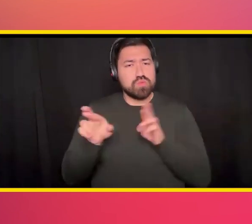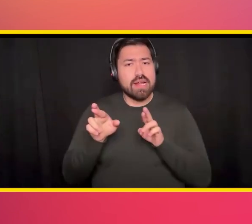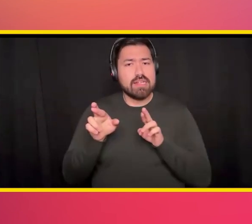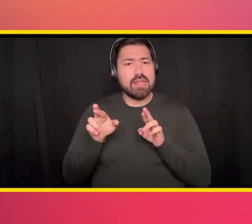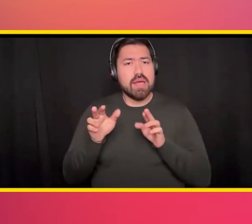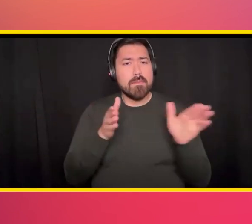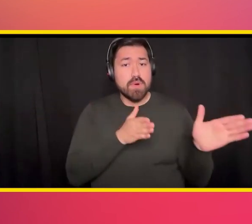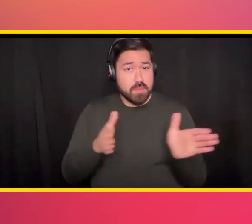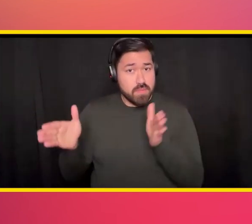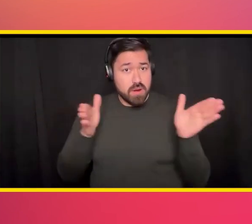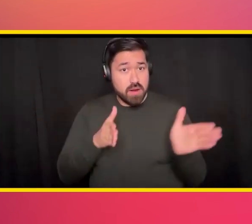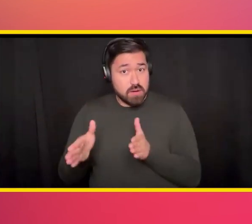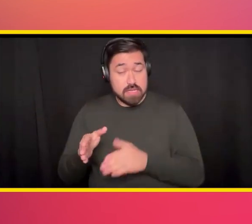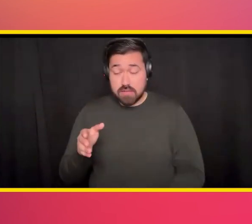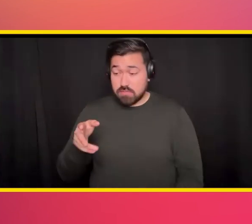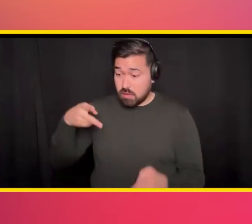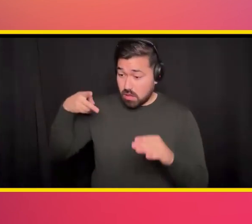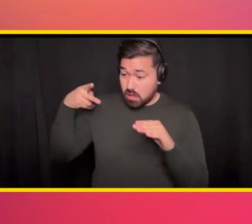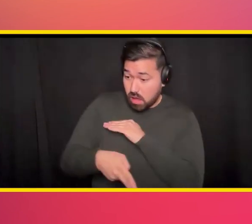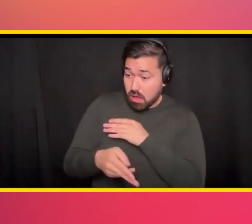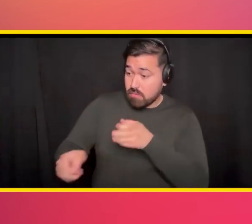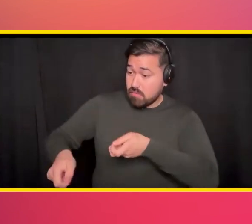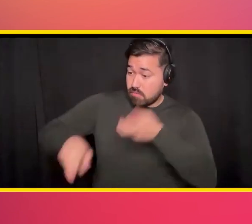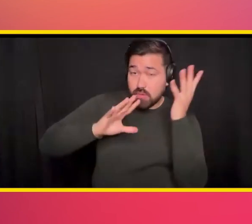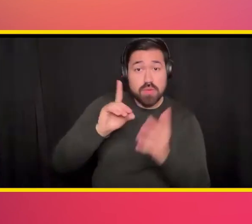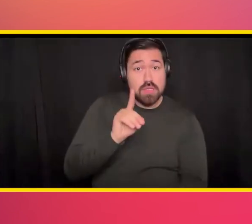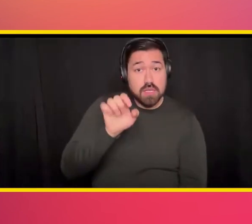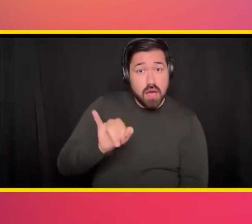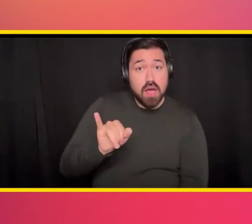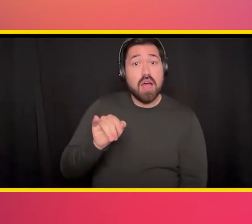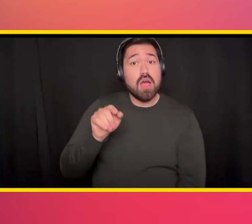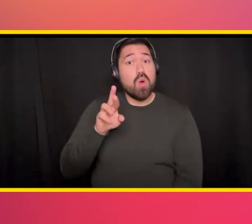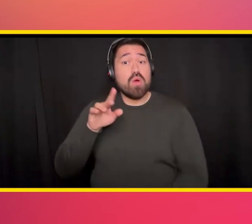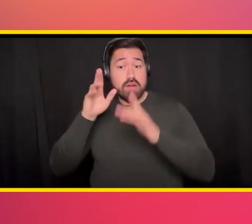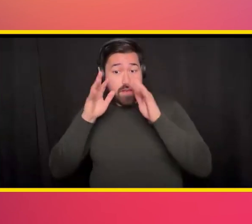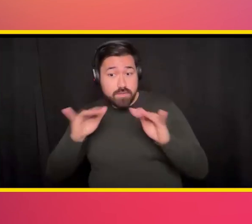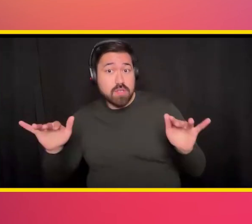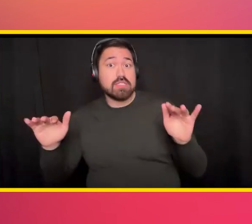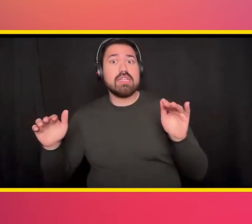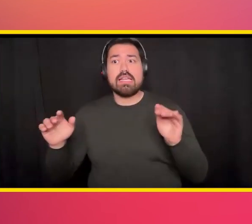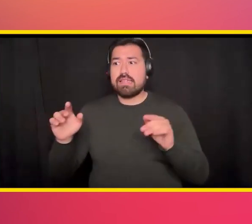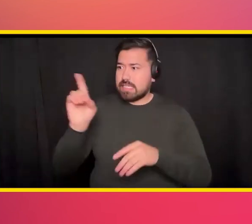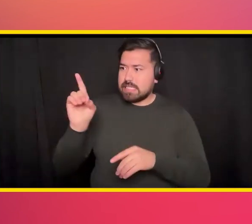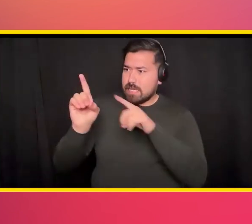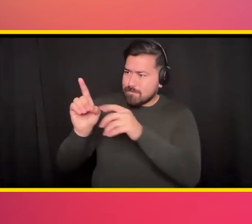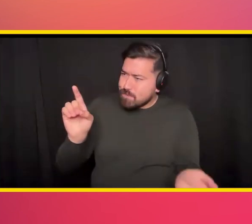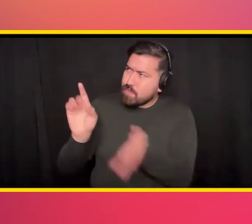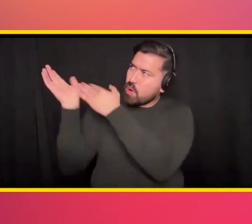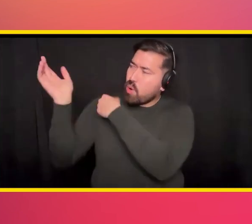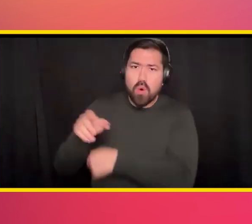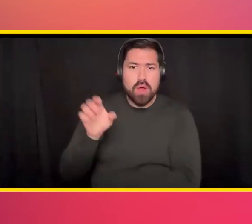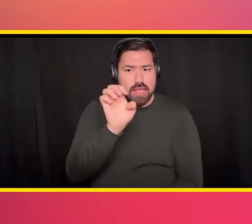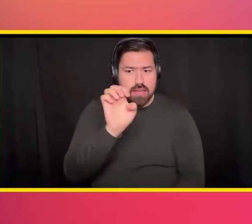it? Is it cutting the DEI program? Is it cutting the diversity from the acronym, the equity from the acronym,